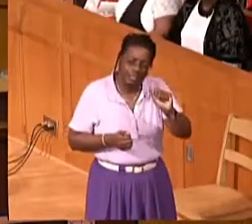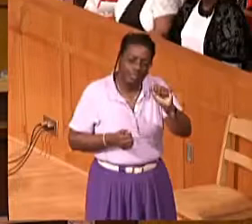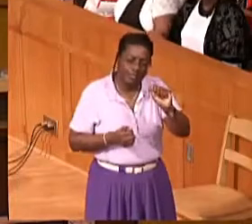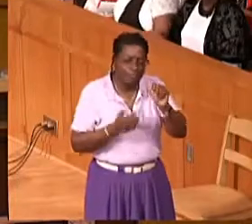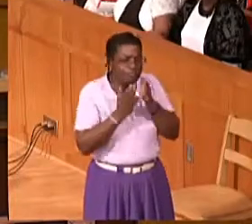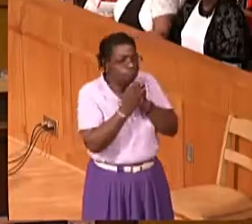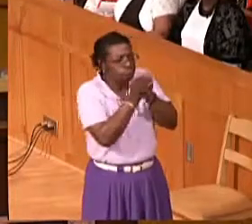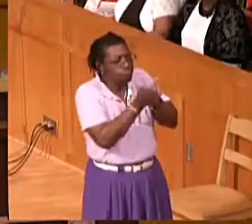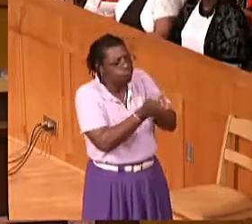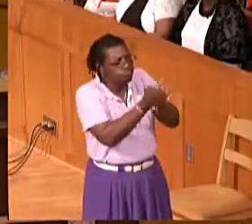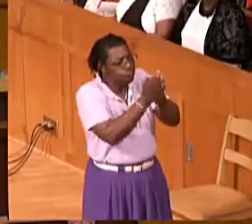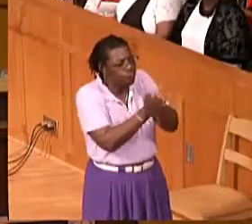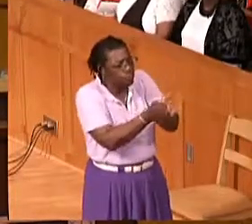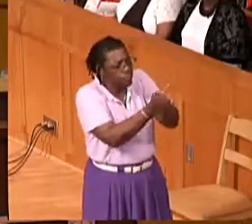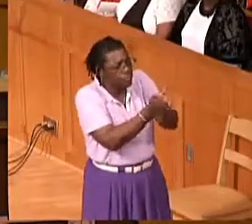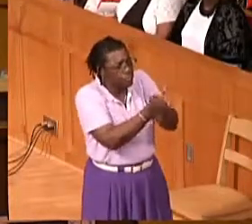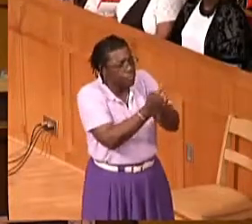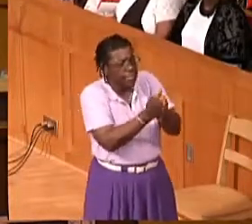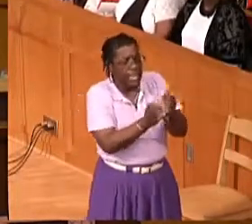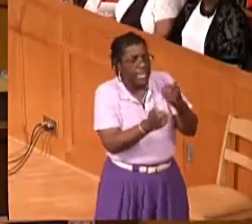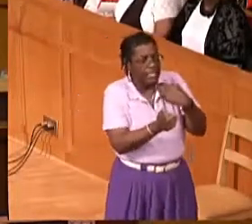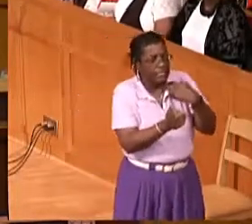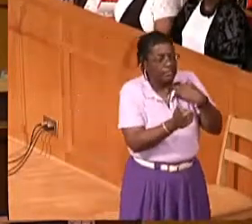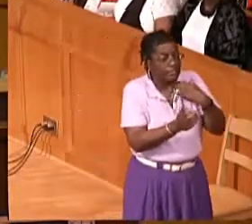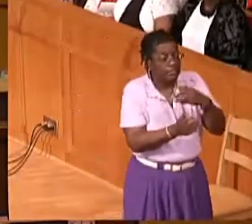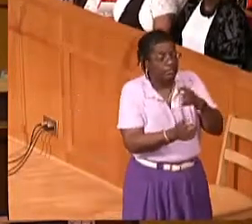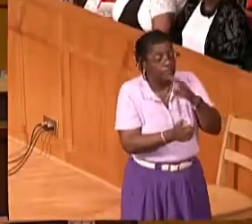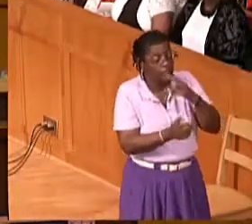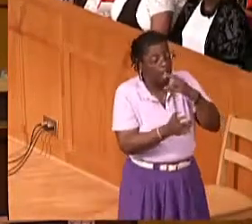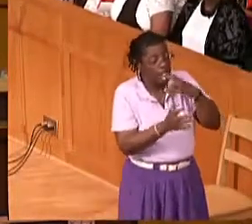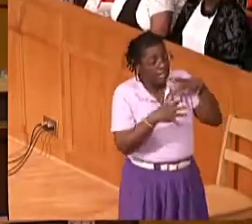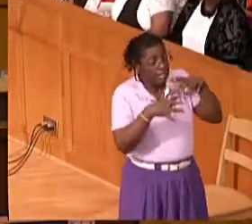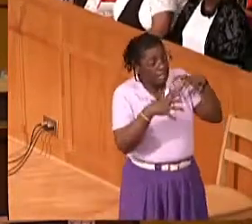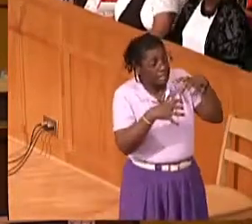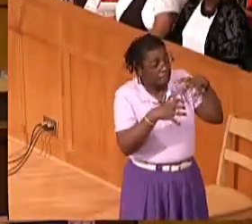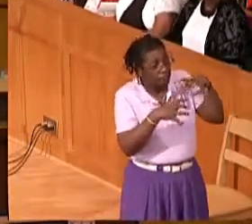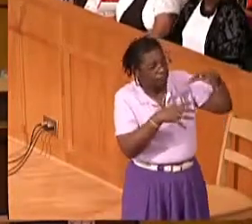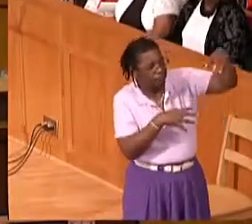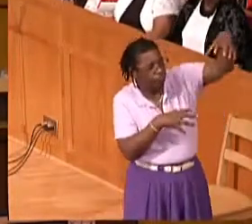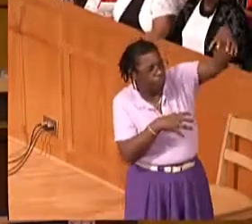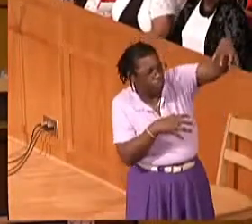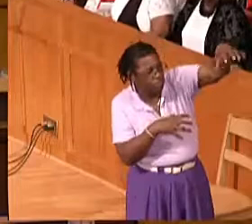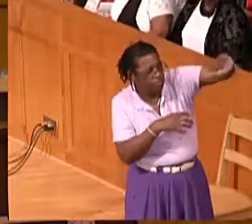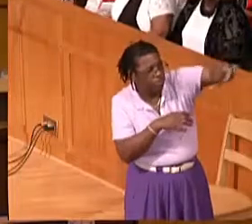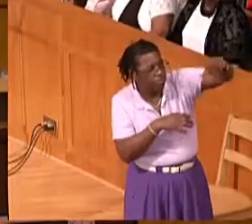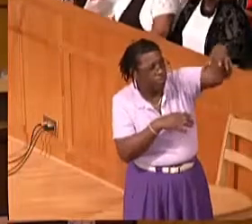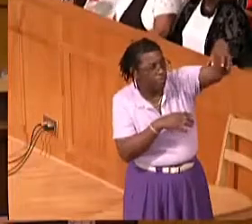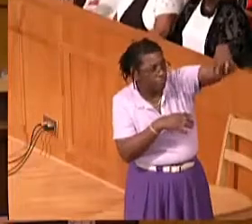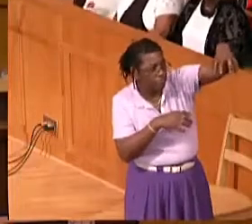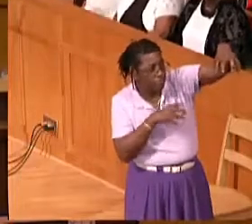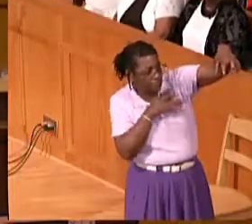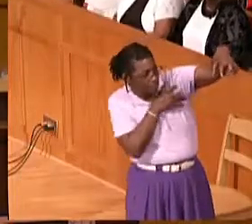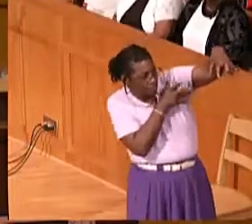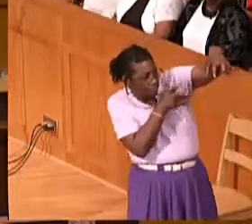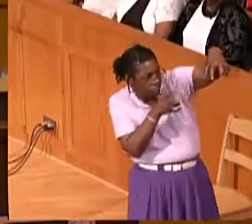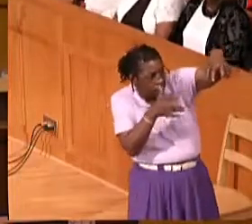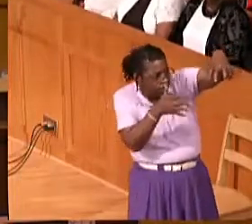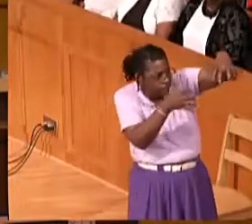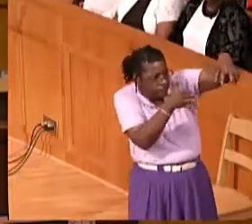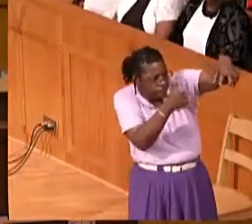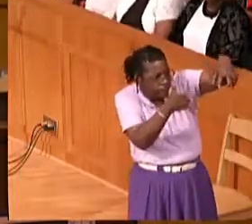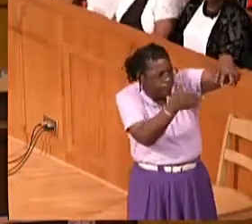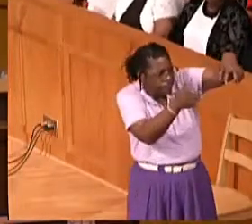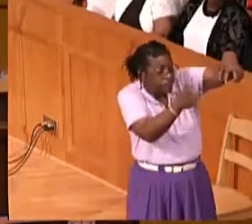glacier, and I was starting to get a little worried because the ship was getting a little too close. Are you going to help me here? And then I had read somewhere